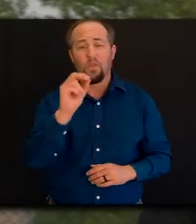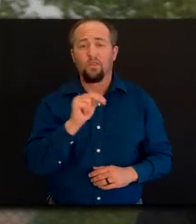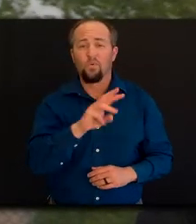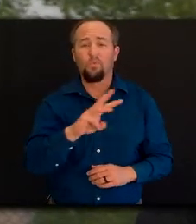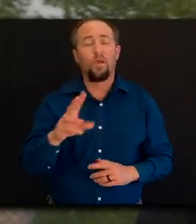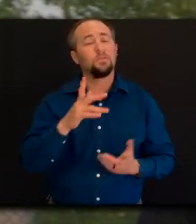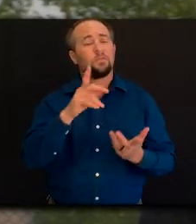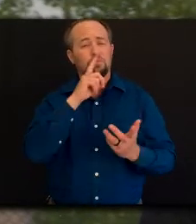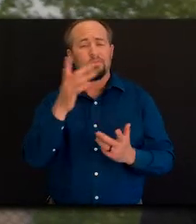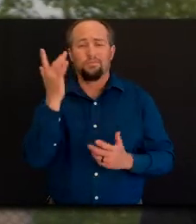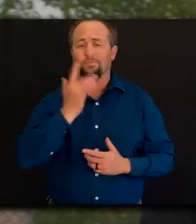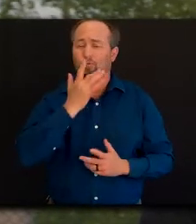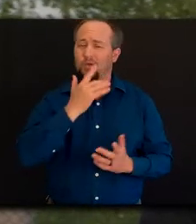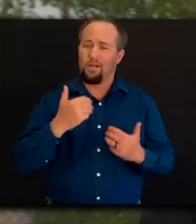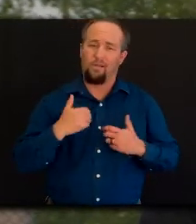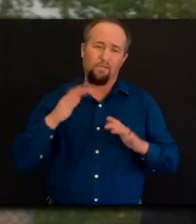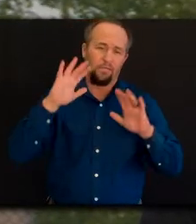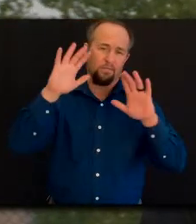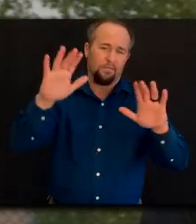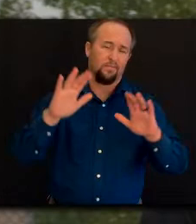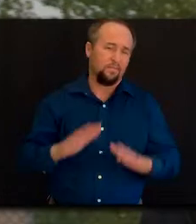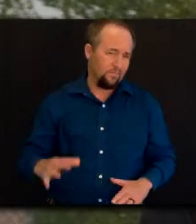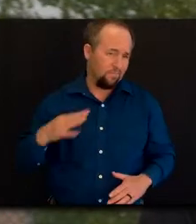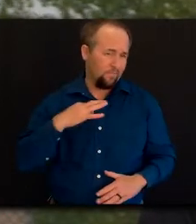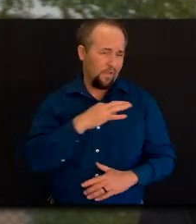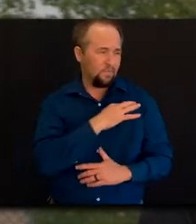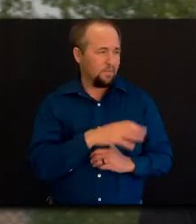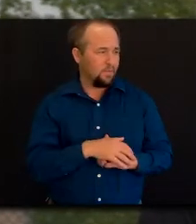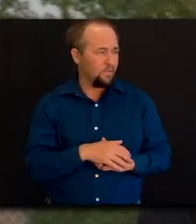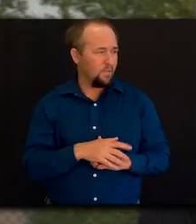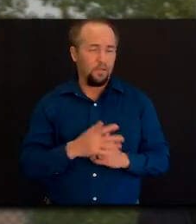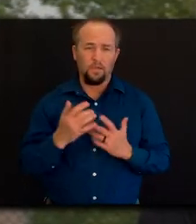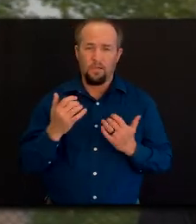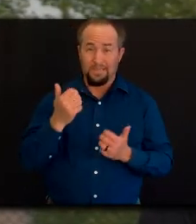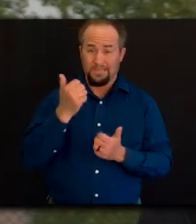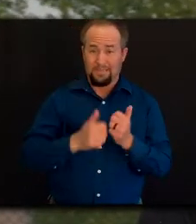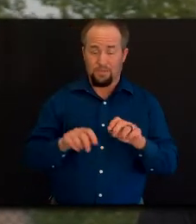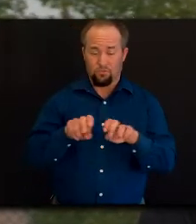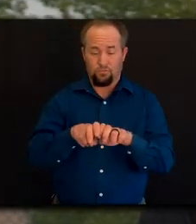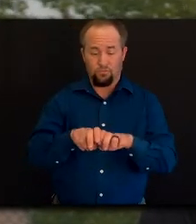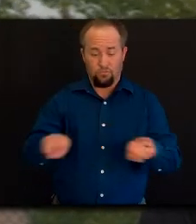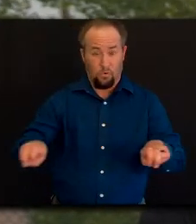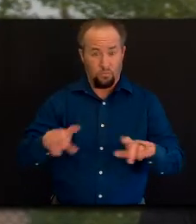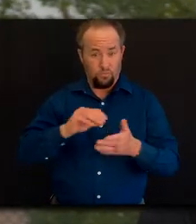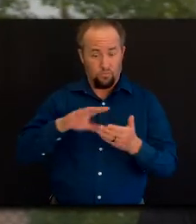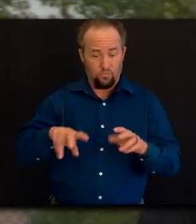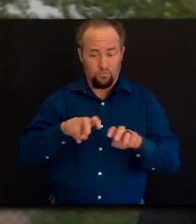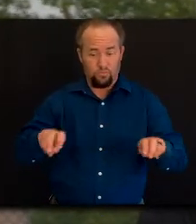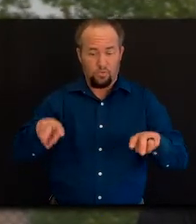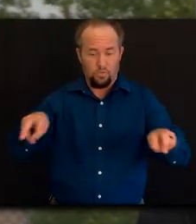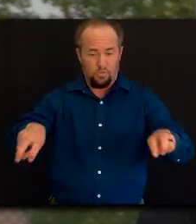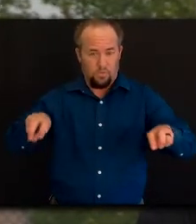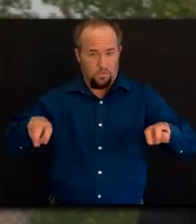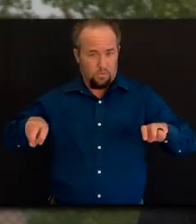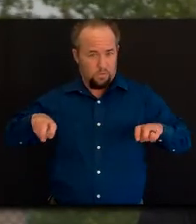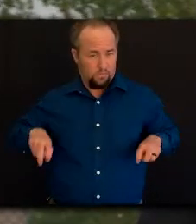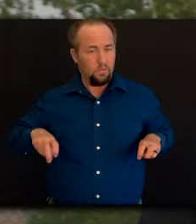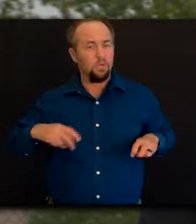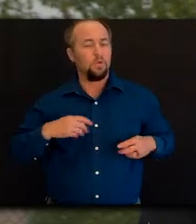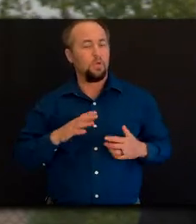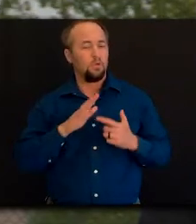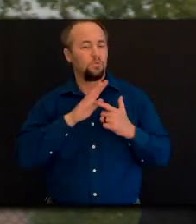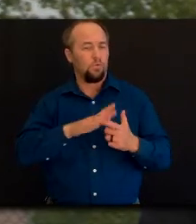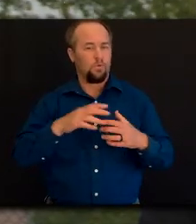have an extraordinary faculty. They are seated on both sides of each row and wearing their academic vestments representing their highest